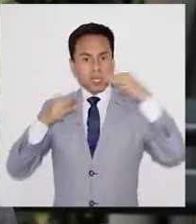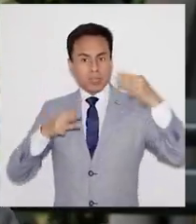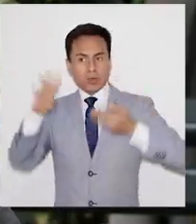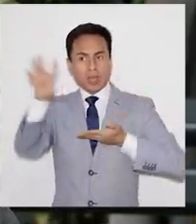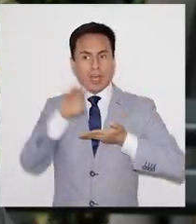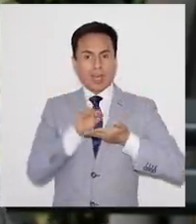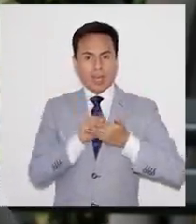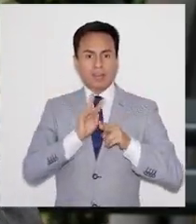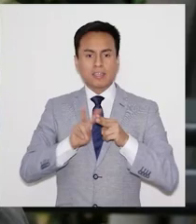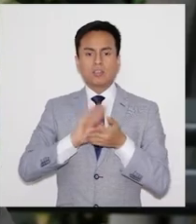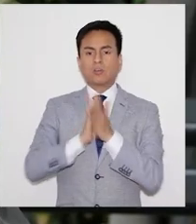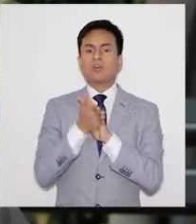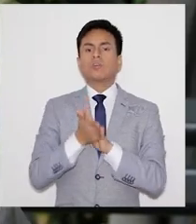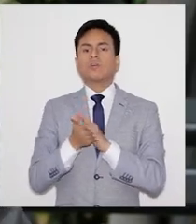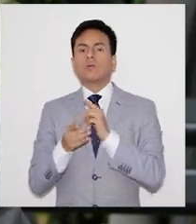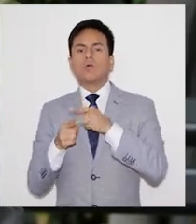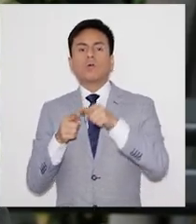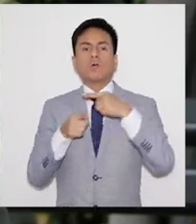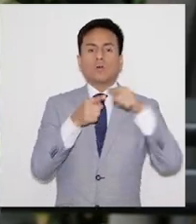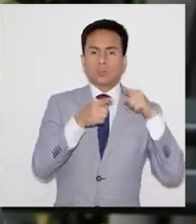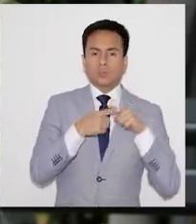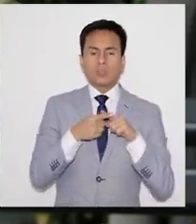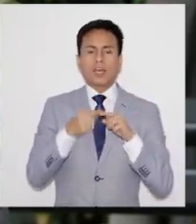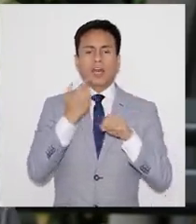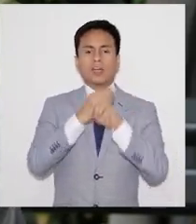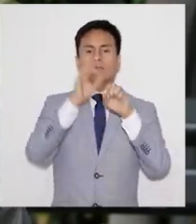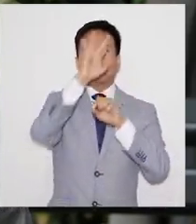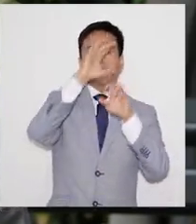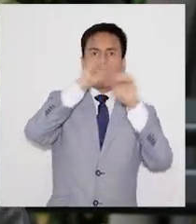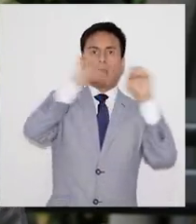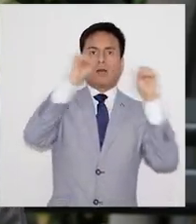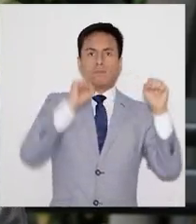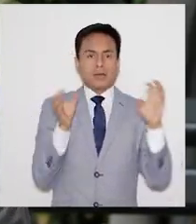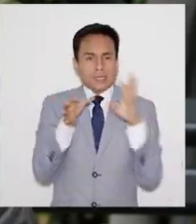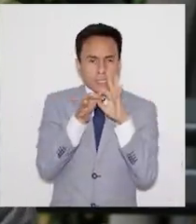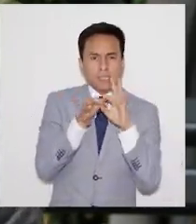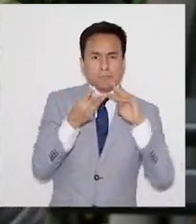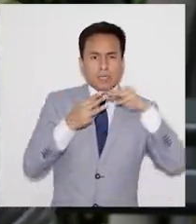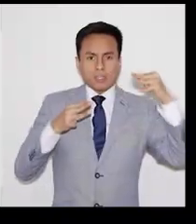y aplicarlo a todos los otros, a todas las otras supernovas que ellos descubrieron.